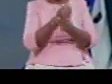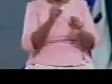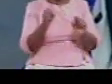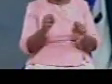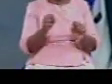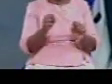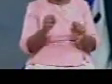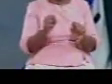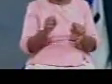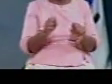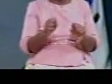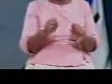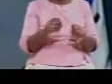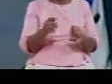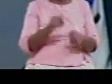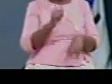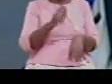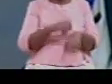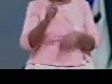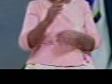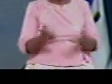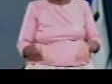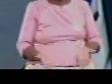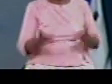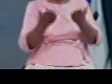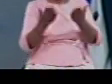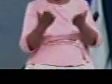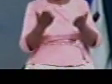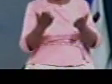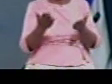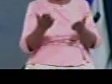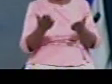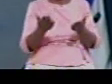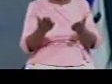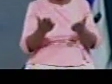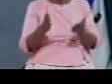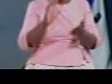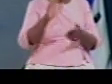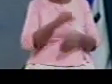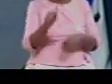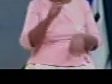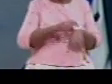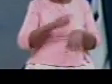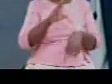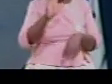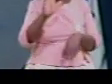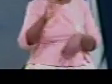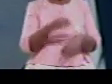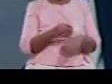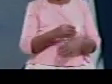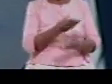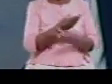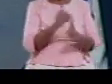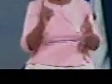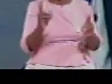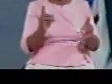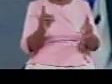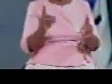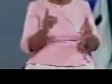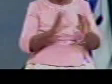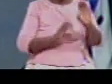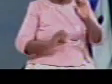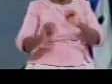my set time of elevation, my set time of deliverance. Oh